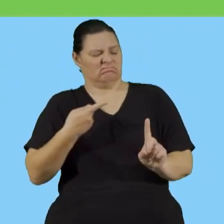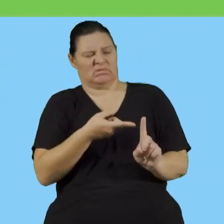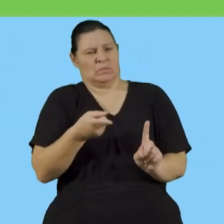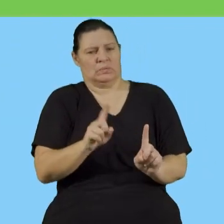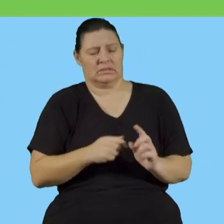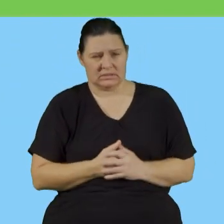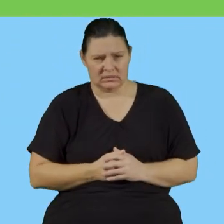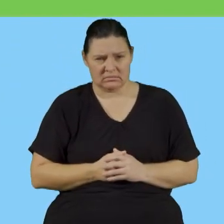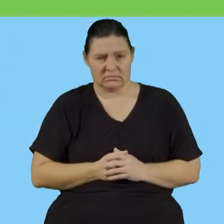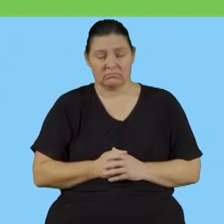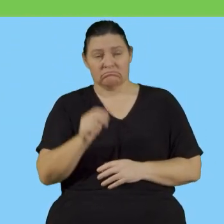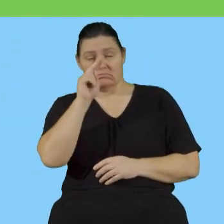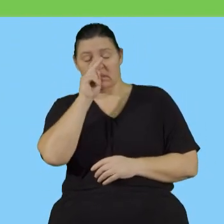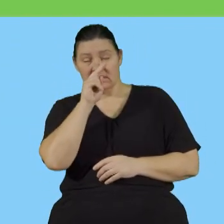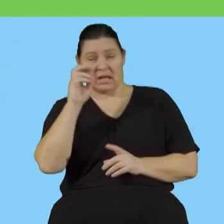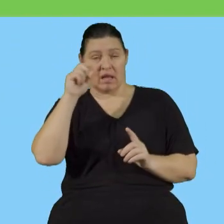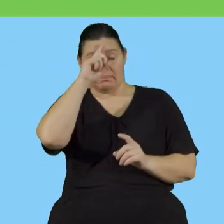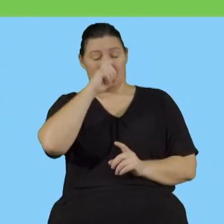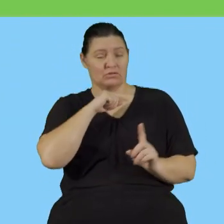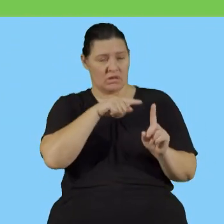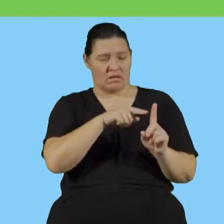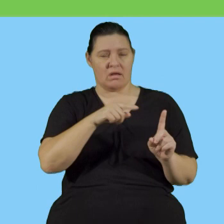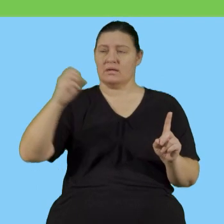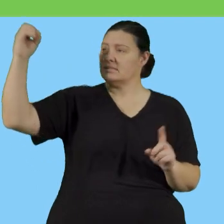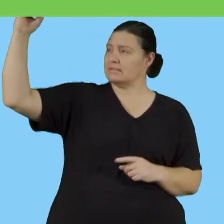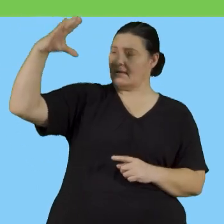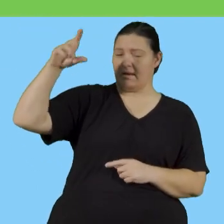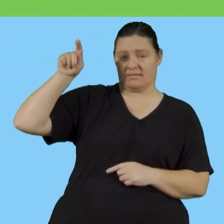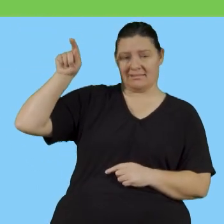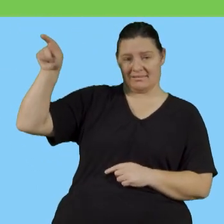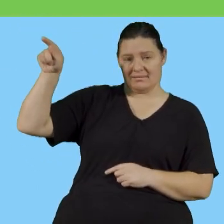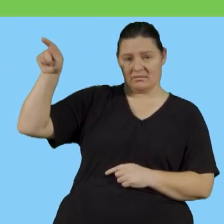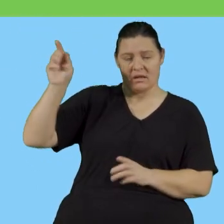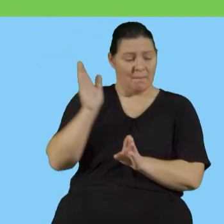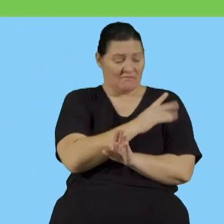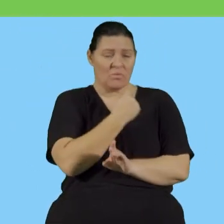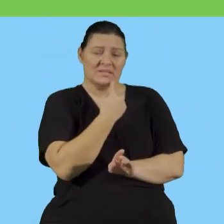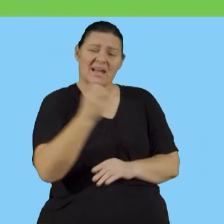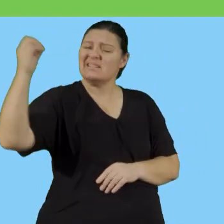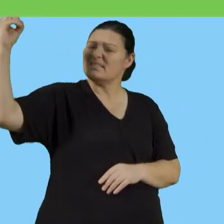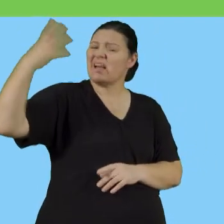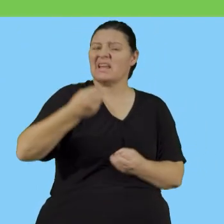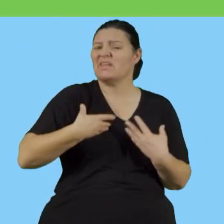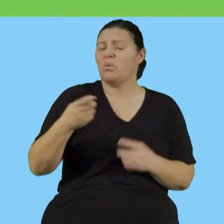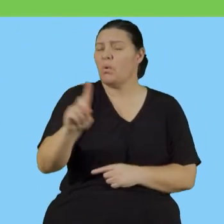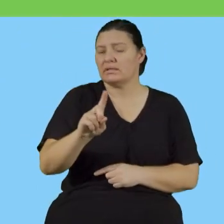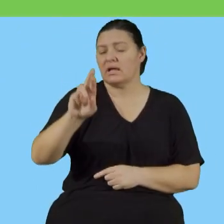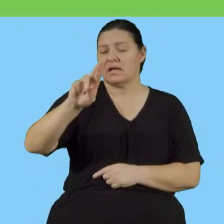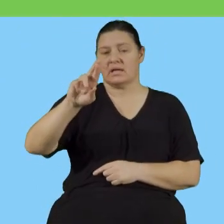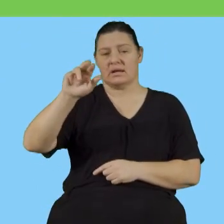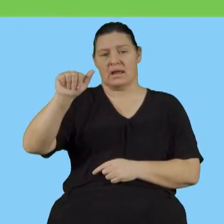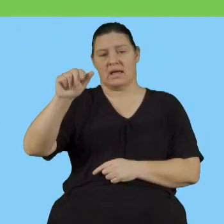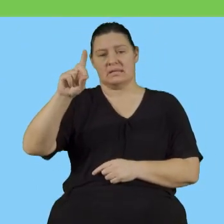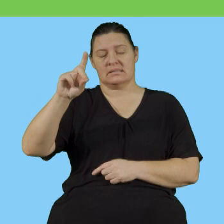photosynthesis is. As you can see on this picture, we have our sun. And during the lesson, we said the sun gives